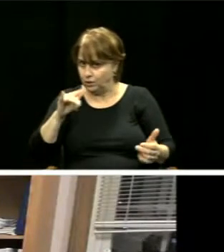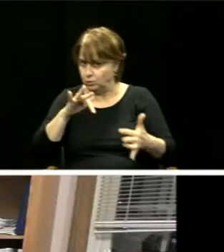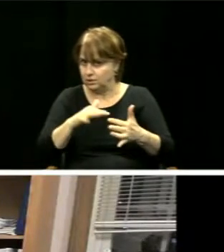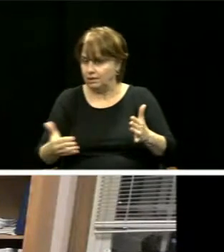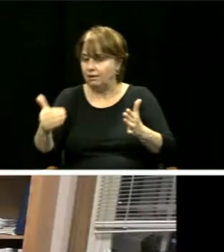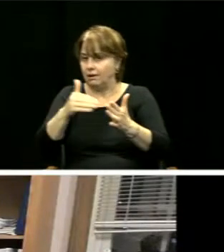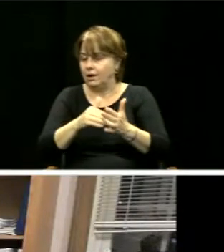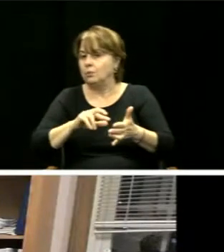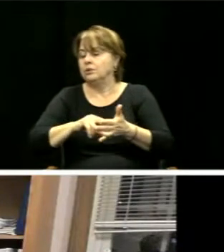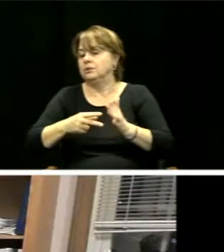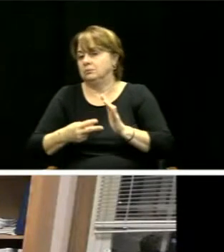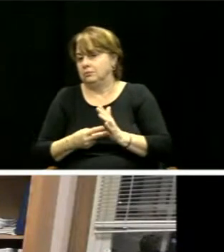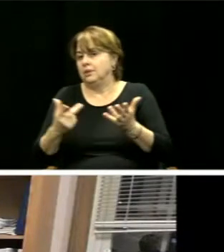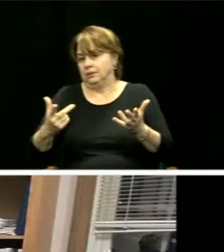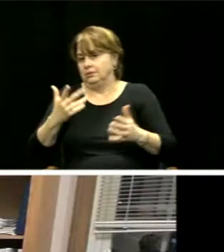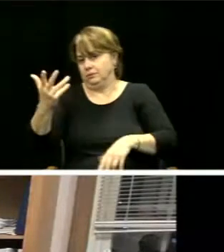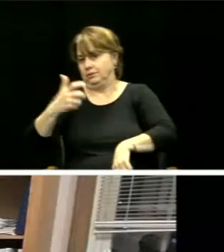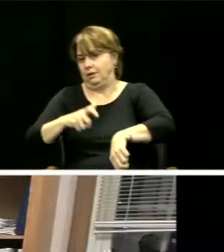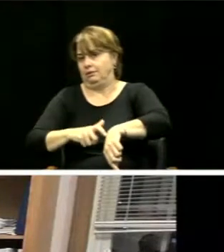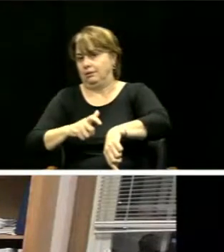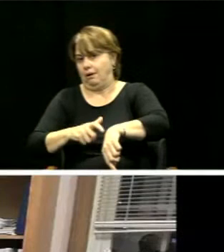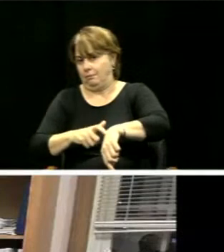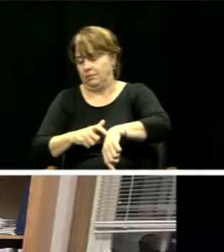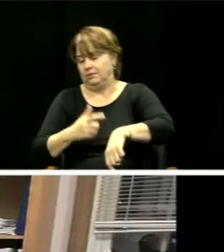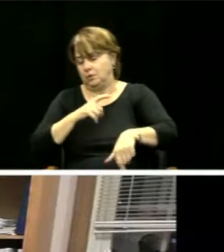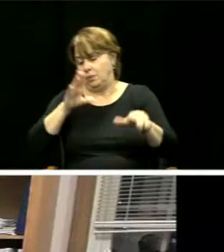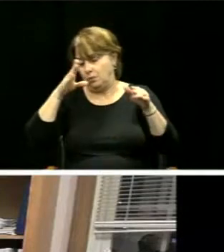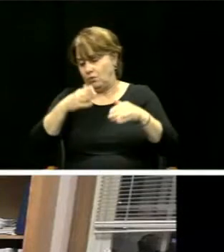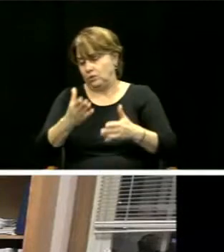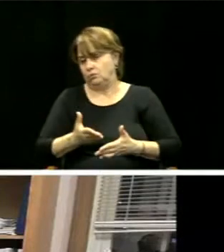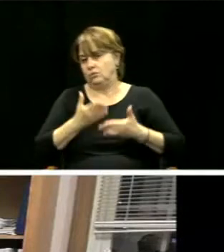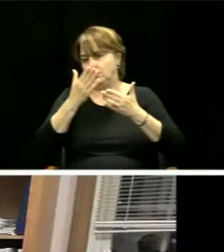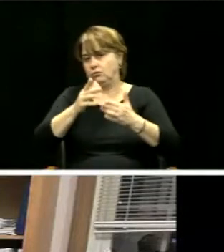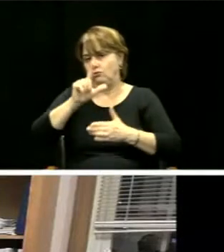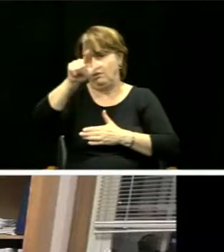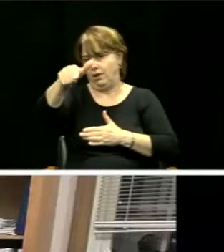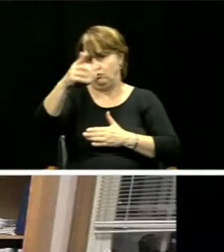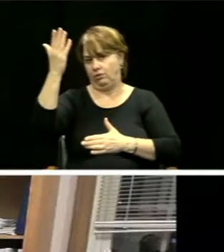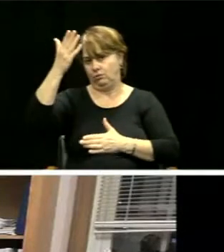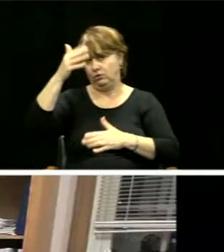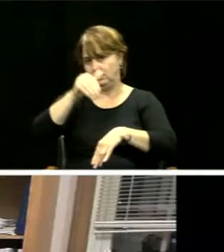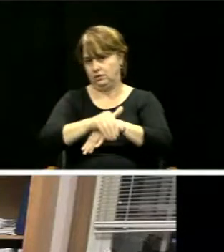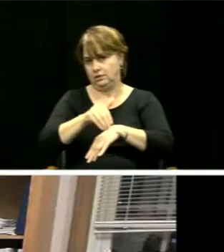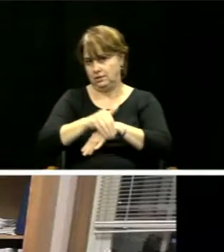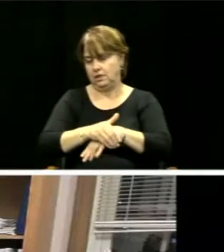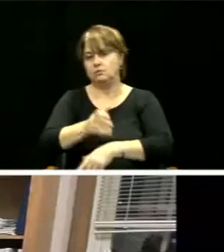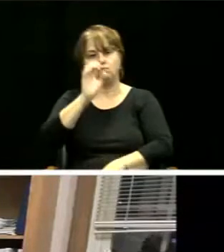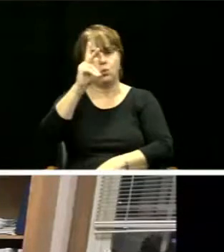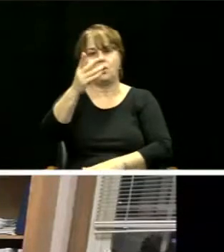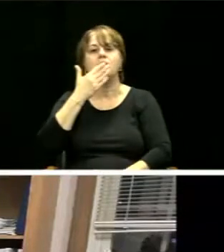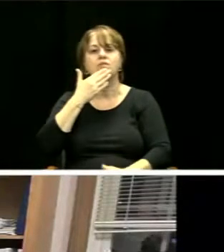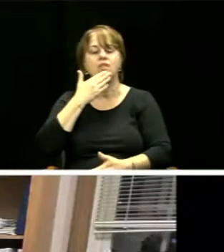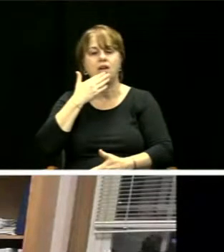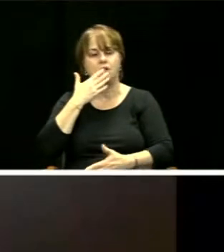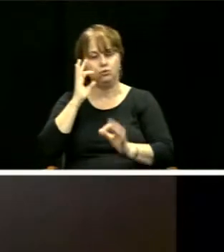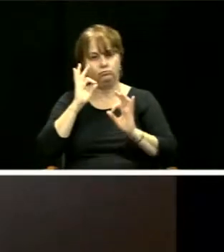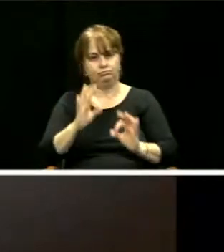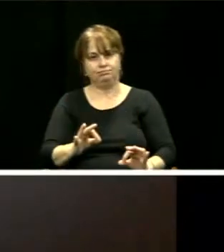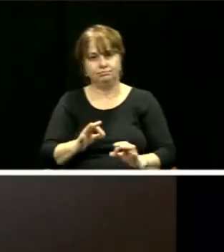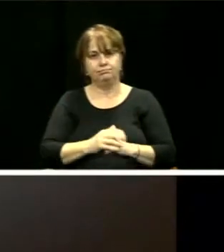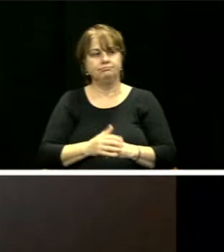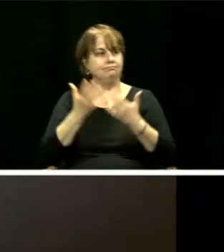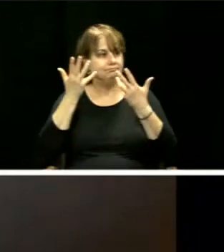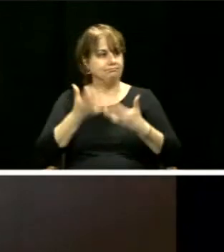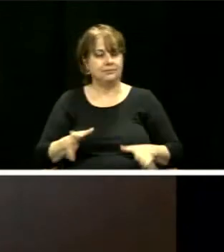the focus is on the recommendations that we're going to get to later on in the presentation tonight. Okay, thank you very much. That's